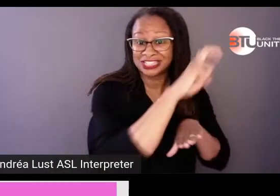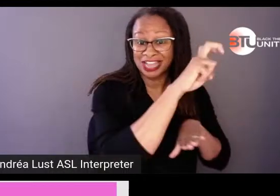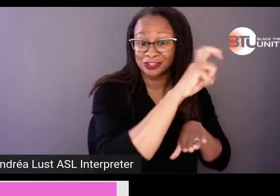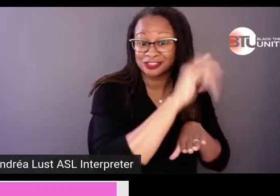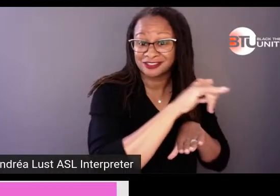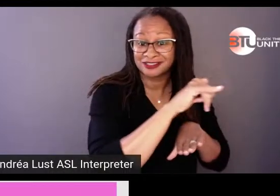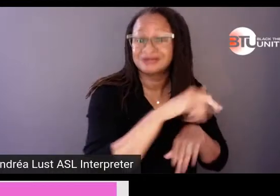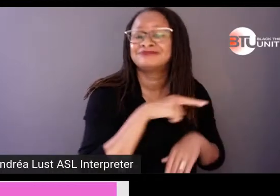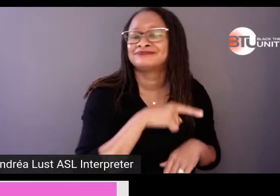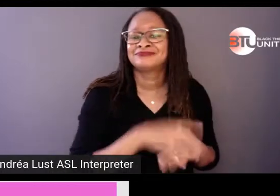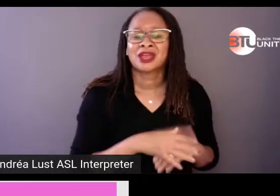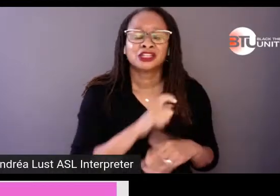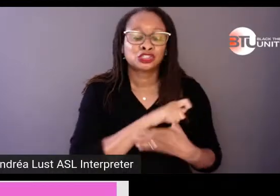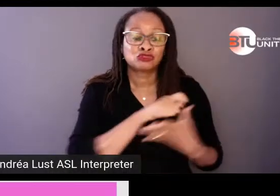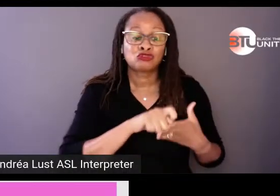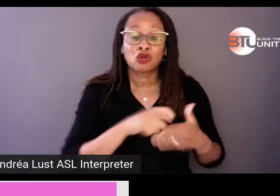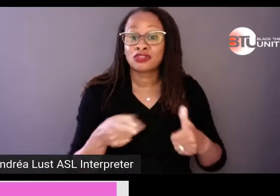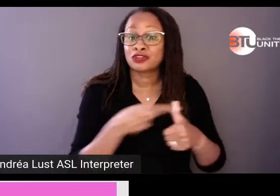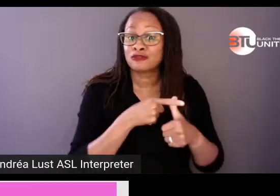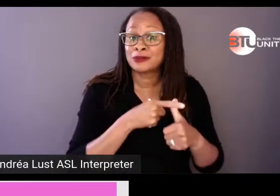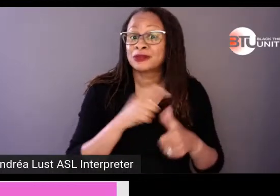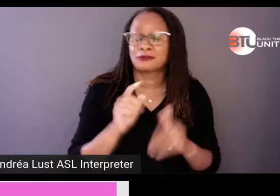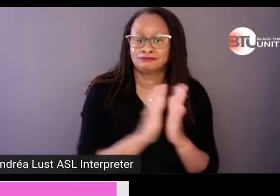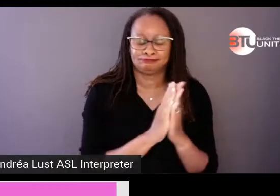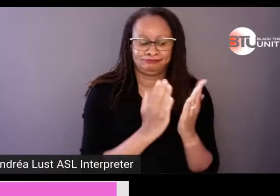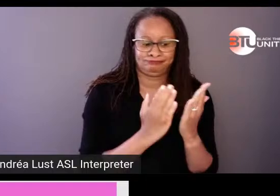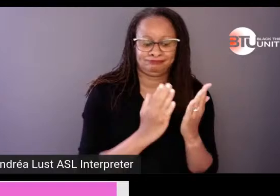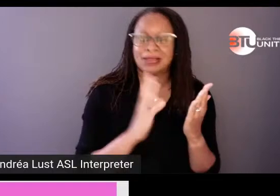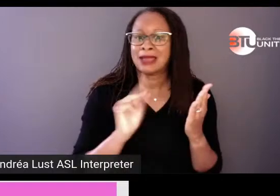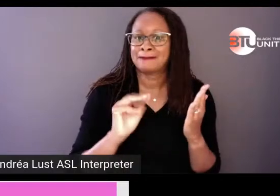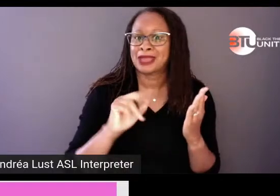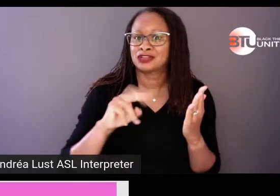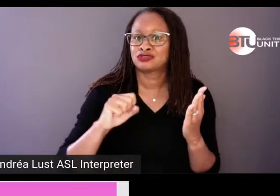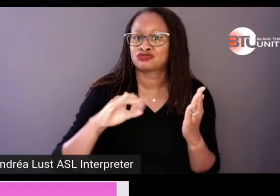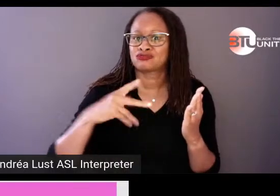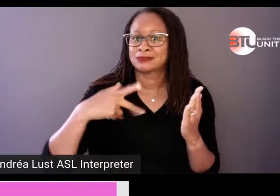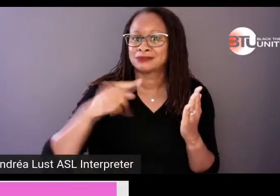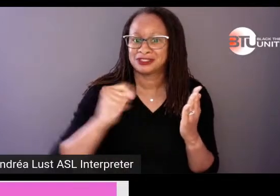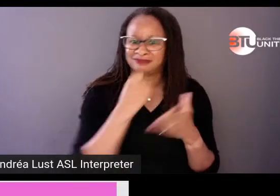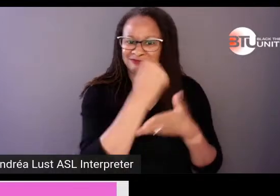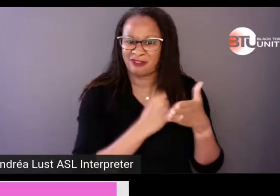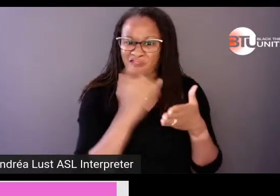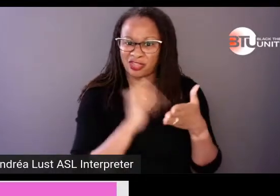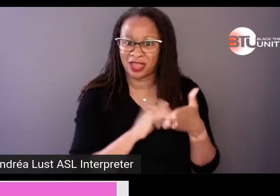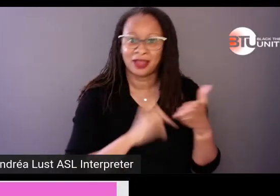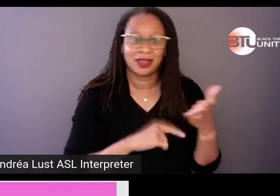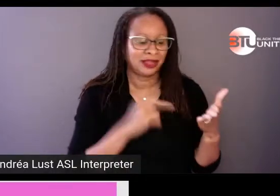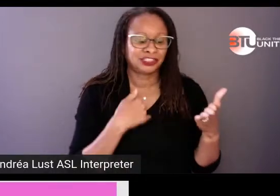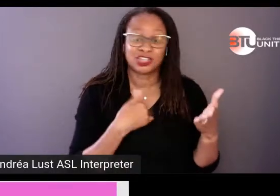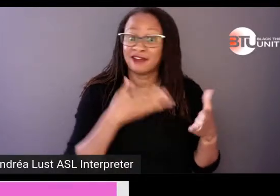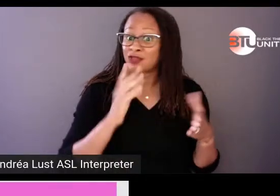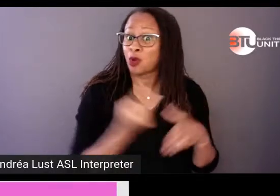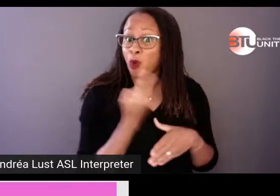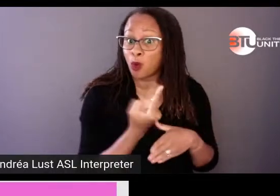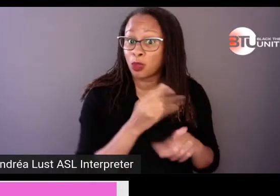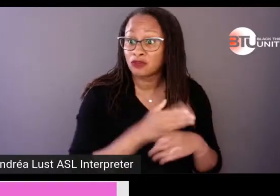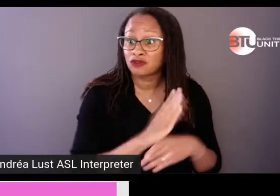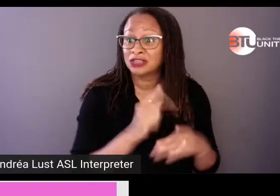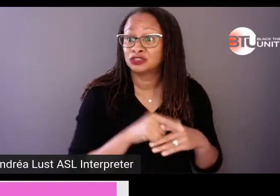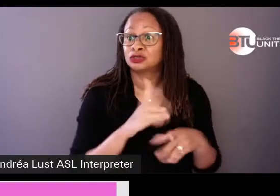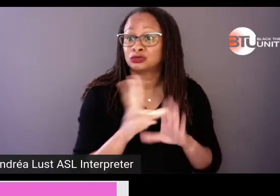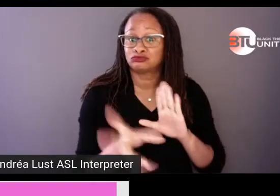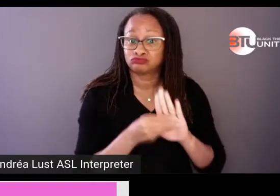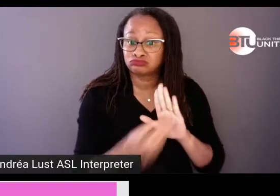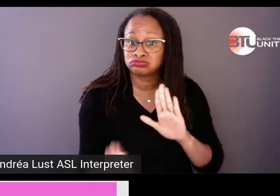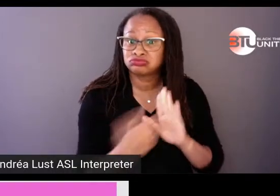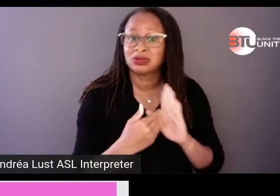She wrote the original manuscript. So she had the sole right to reproduce it, meaning have it printed in books